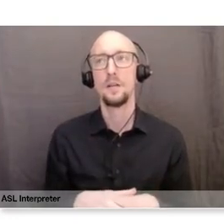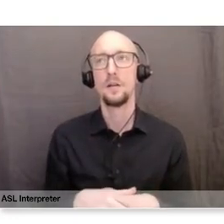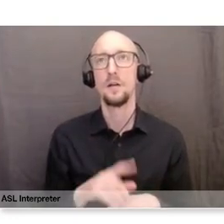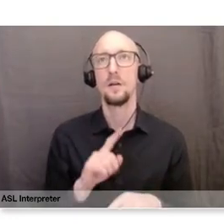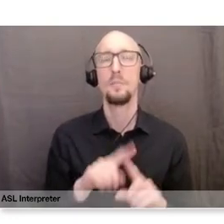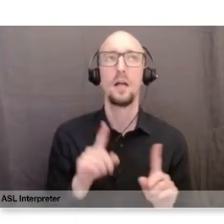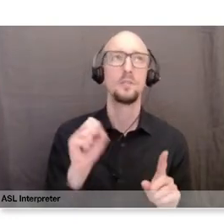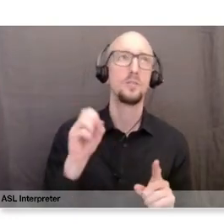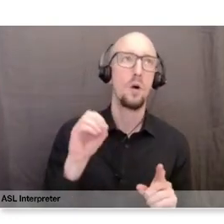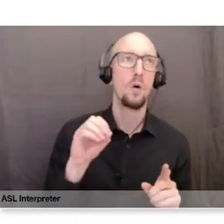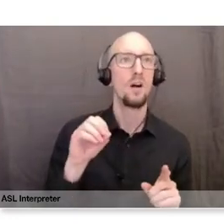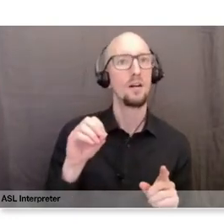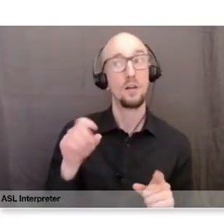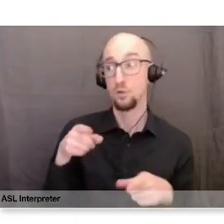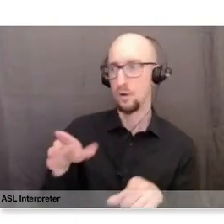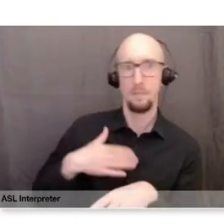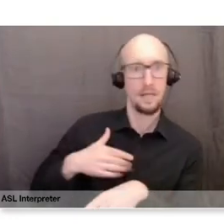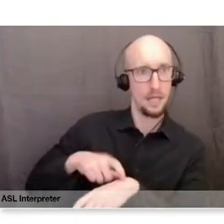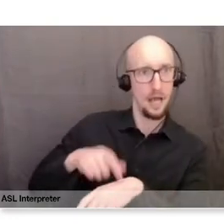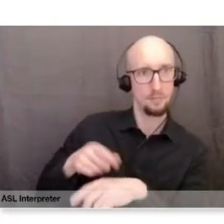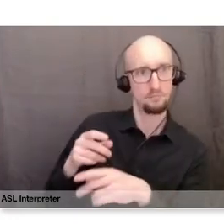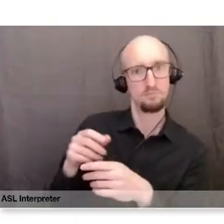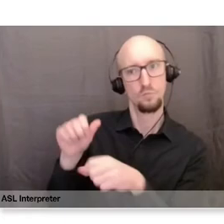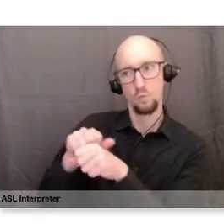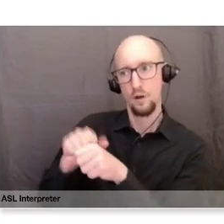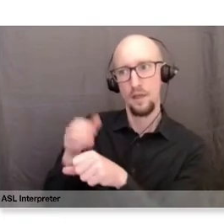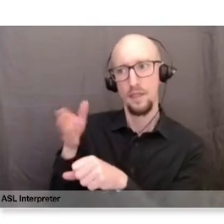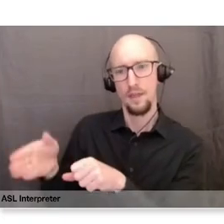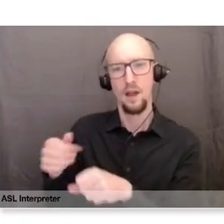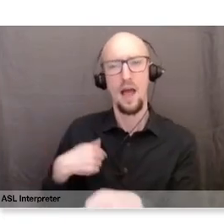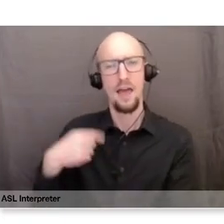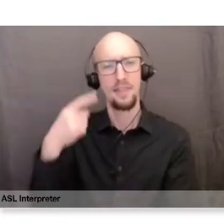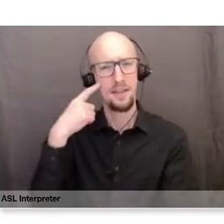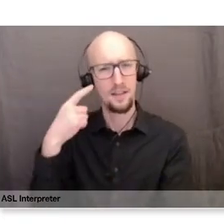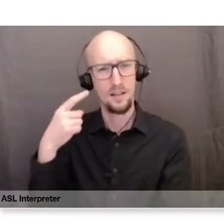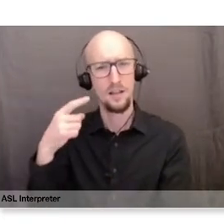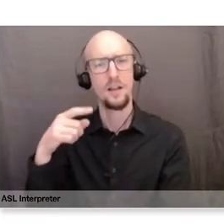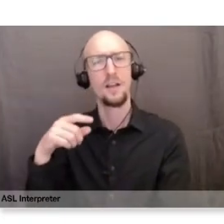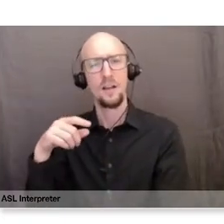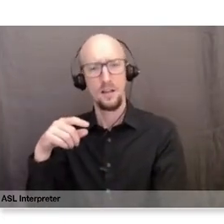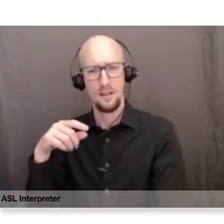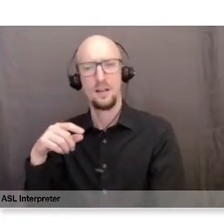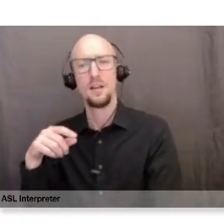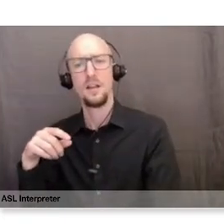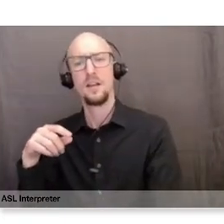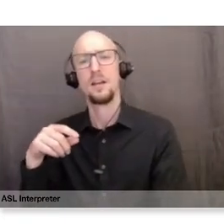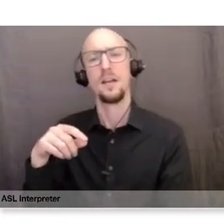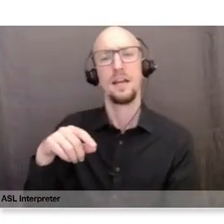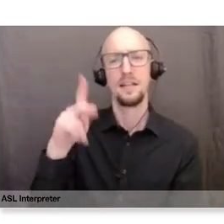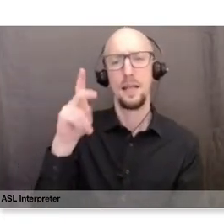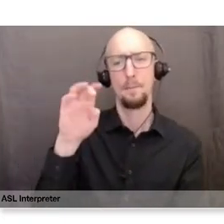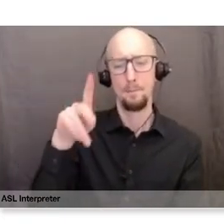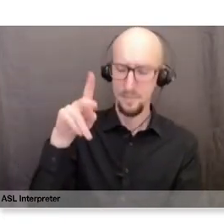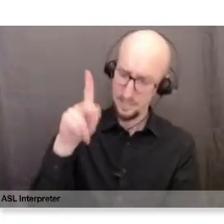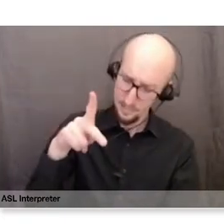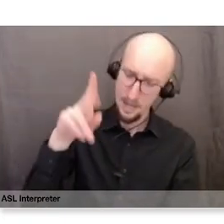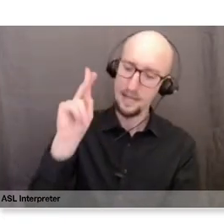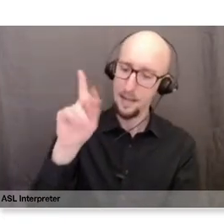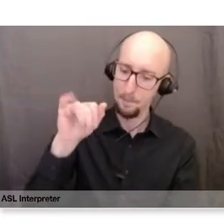when I was there, actually, I believe it was also Kip Thorne who came to visit because he was going to make a movie about